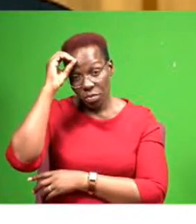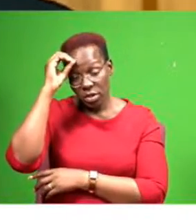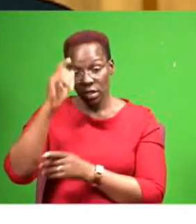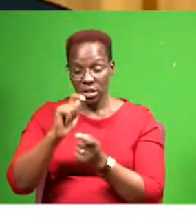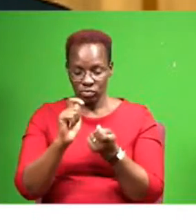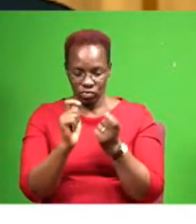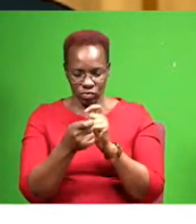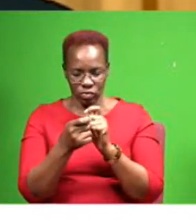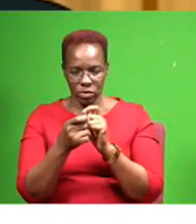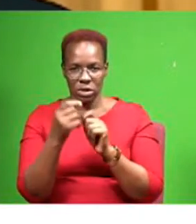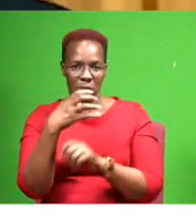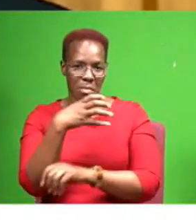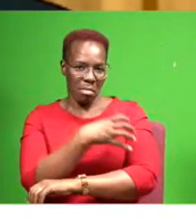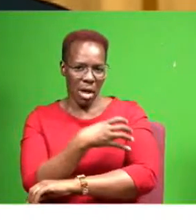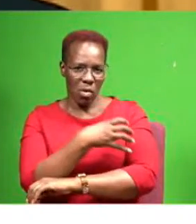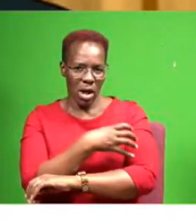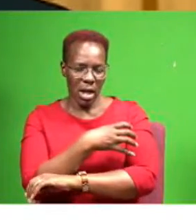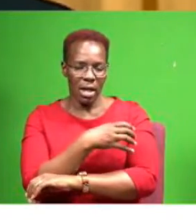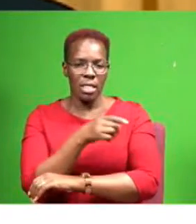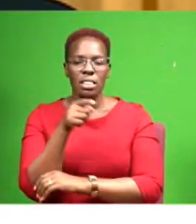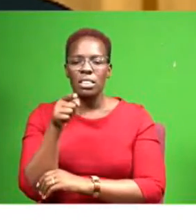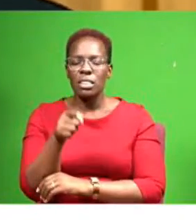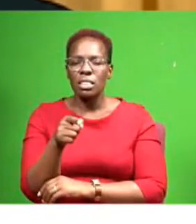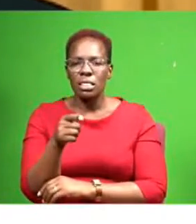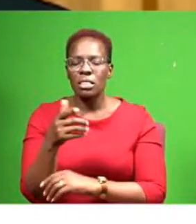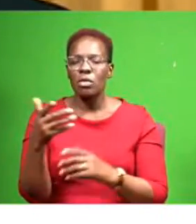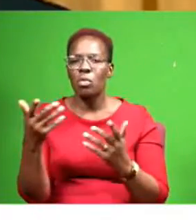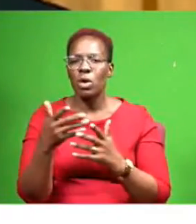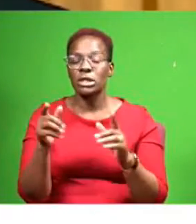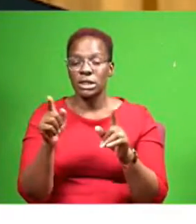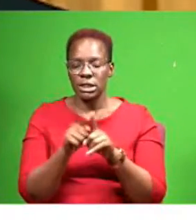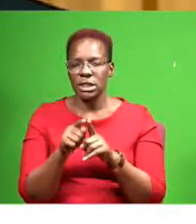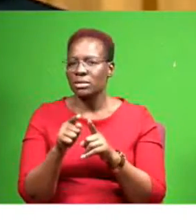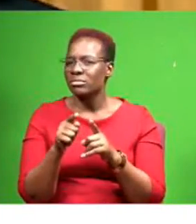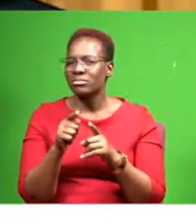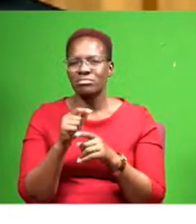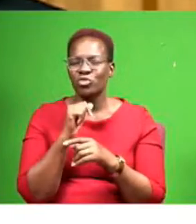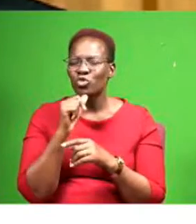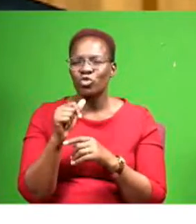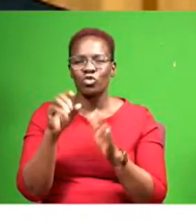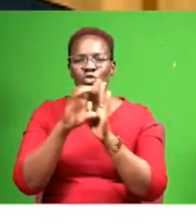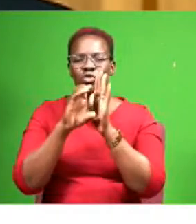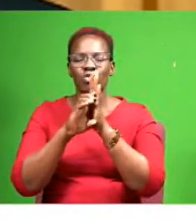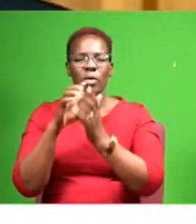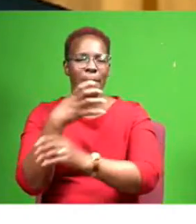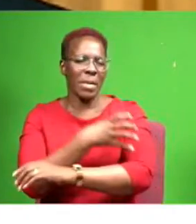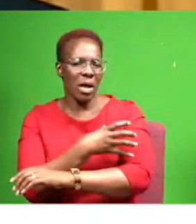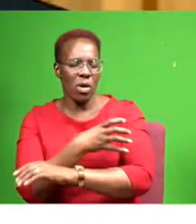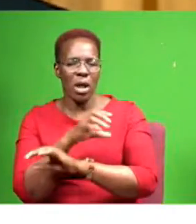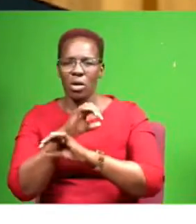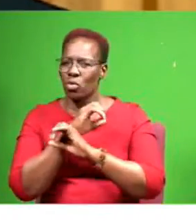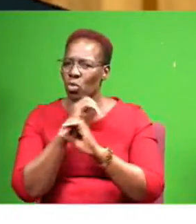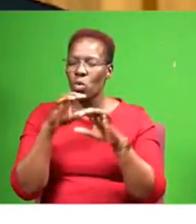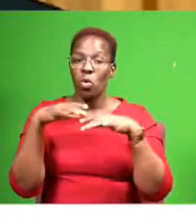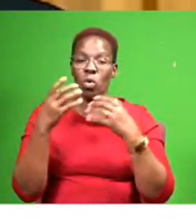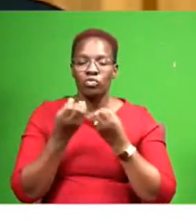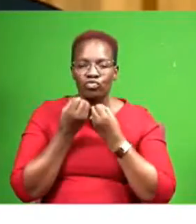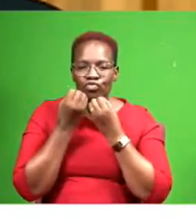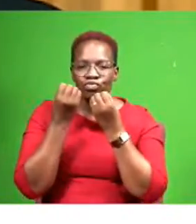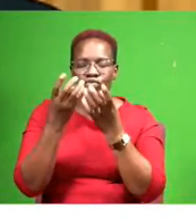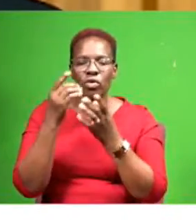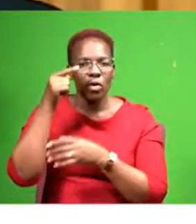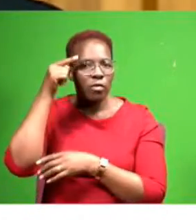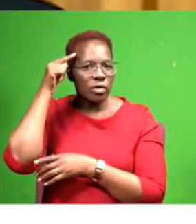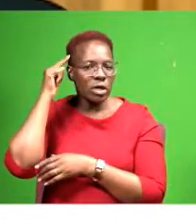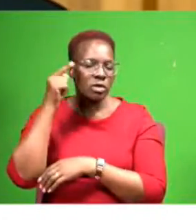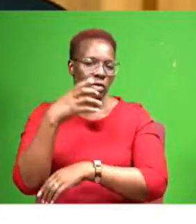amendment power is sui generis, as it is neither a pure constitutional power nor an expression of original